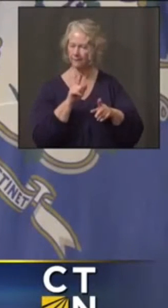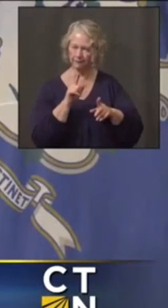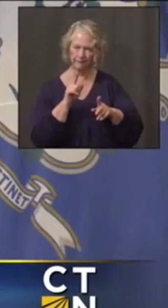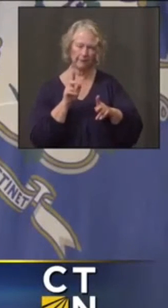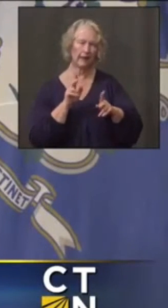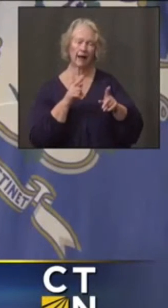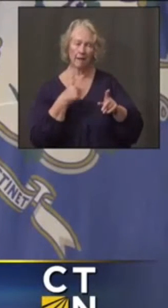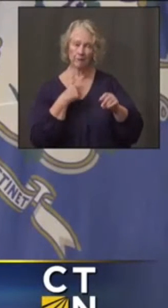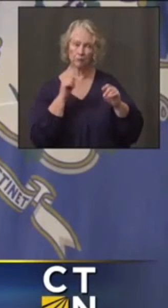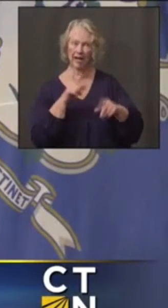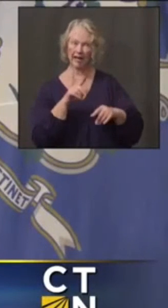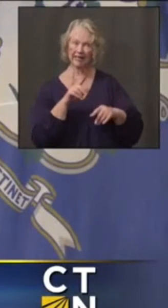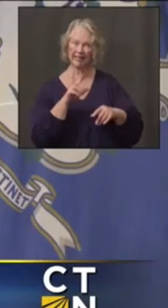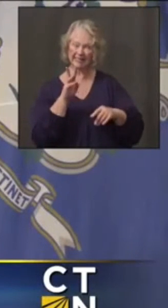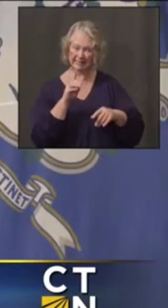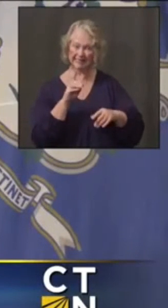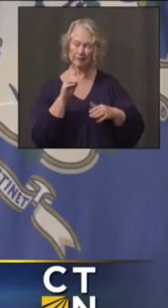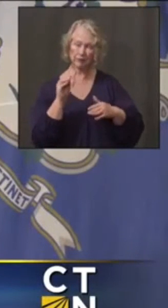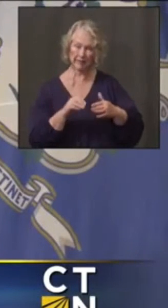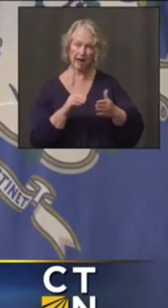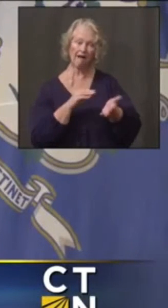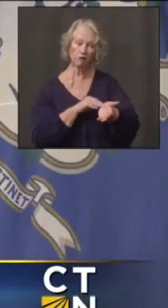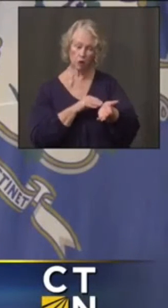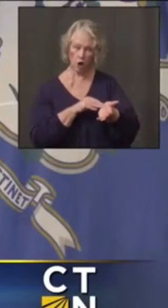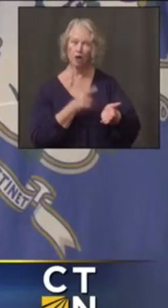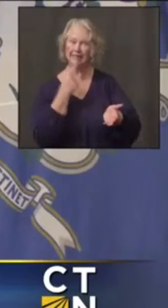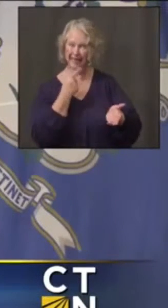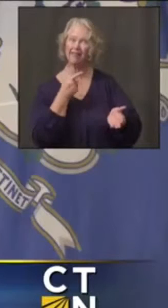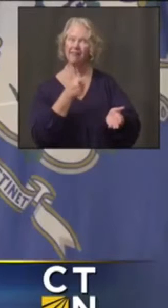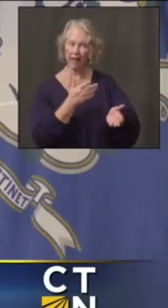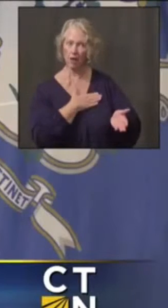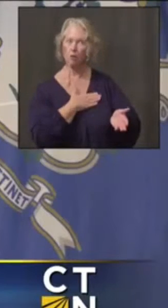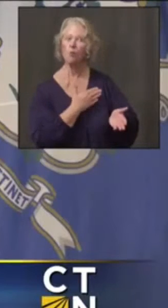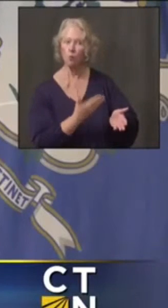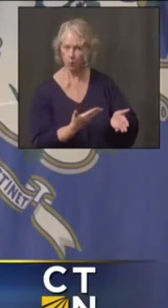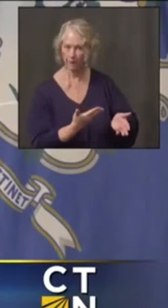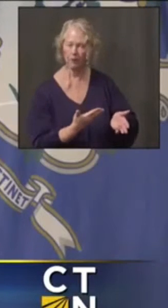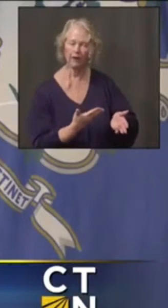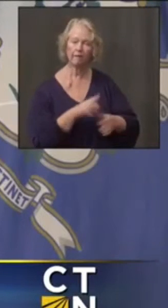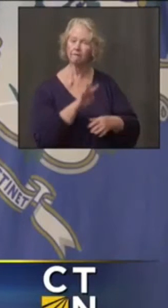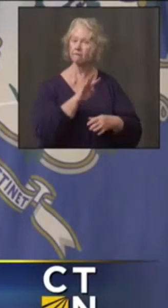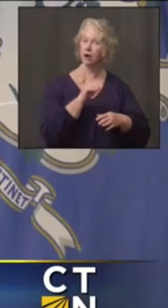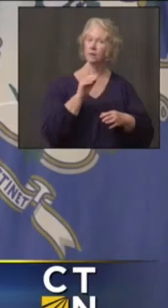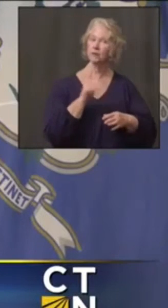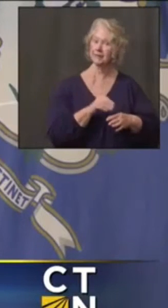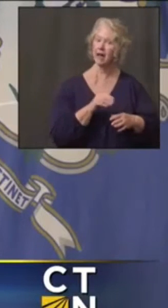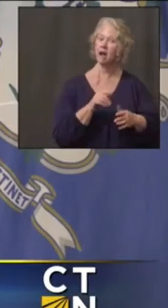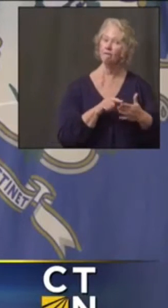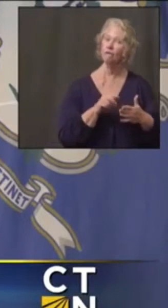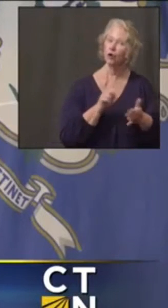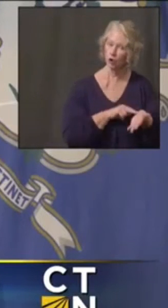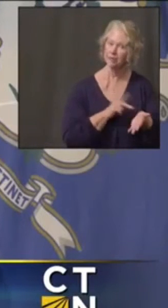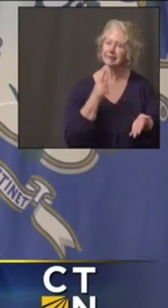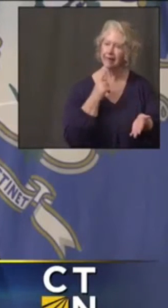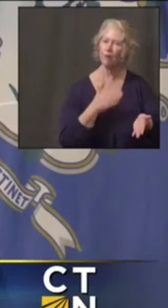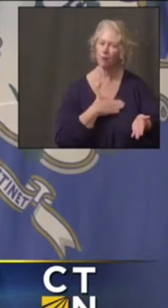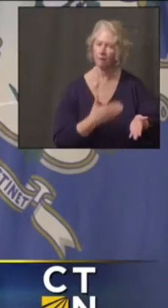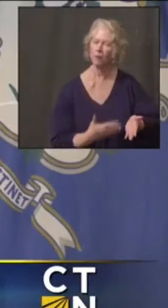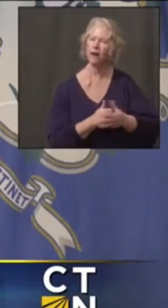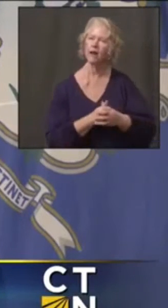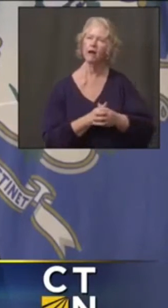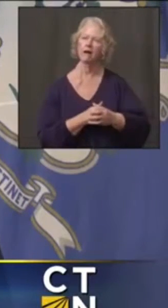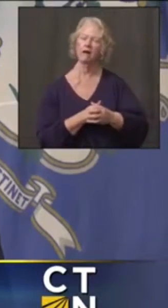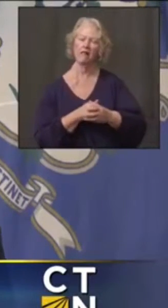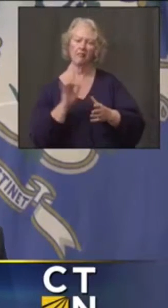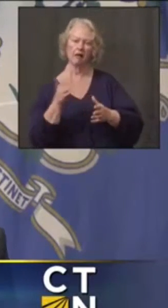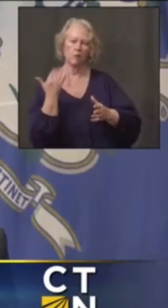doctors, 60% said they'd be inclined to take it in early dose, and 40% of nurses. So that's why John is here.